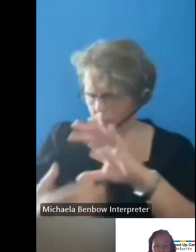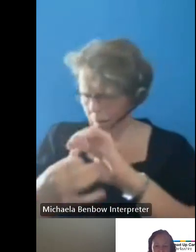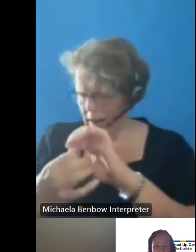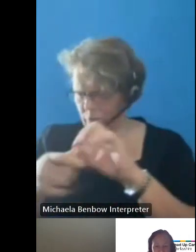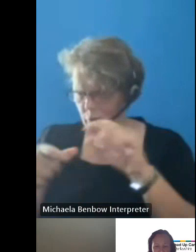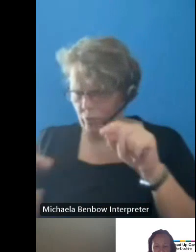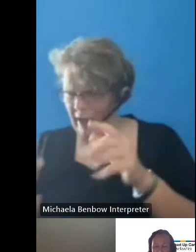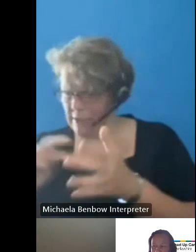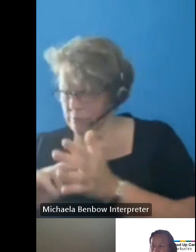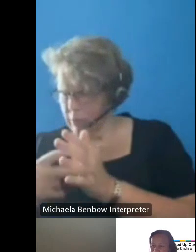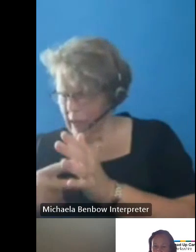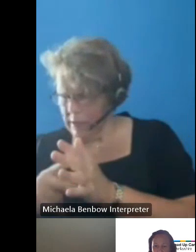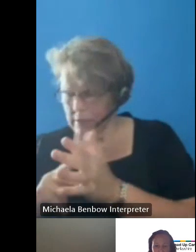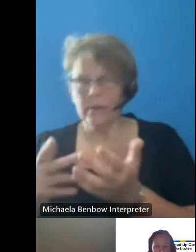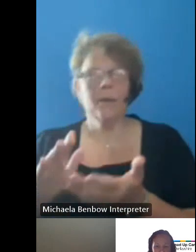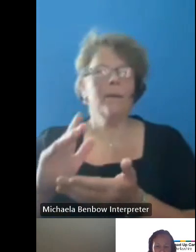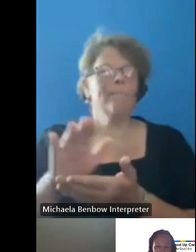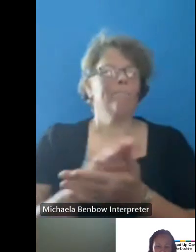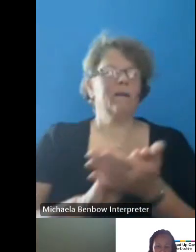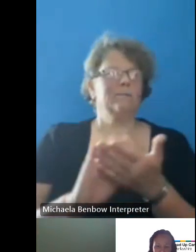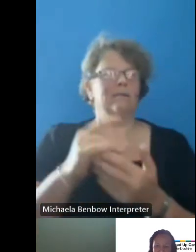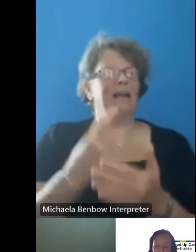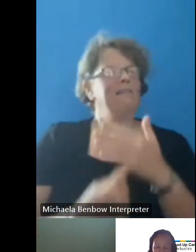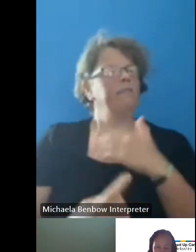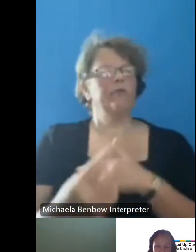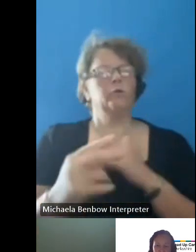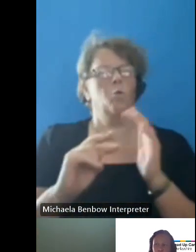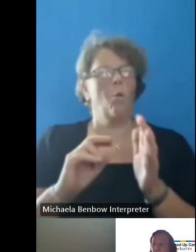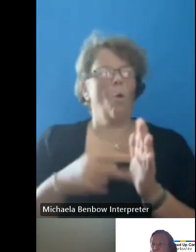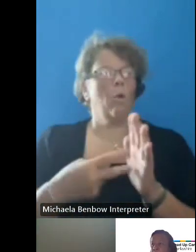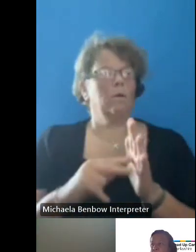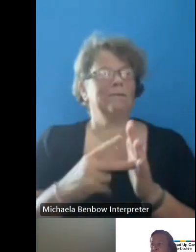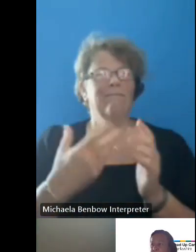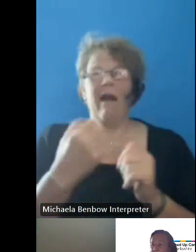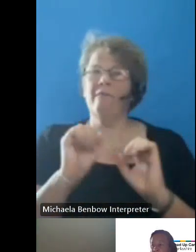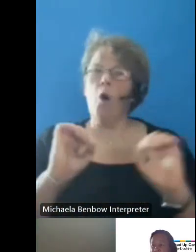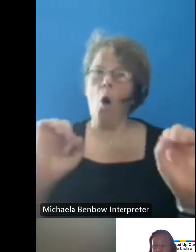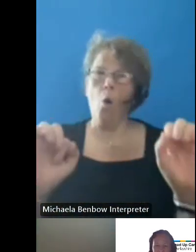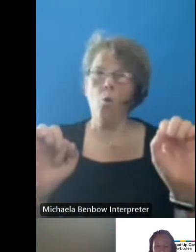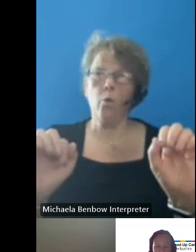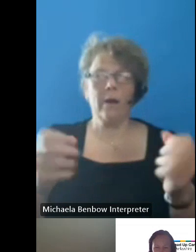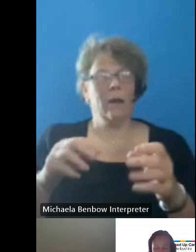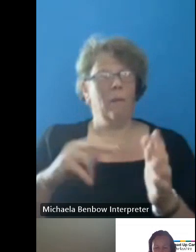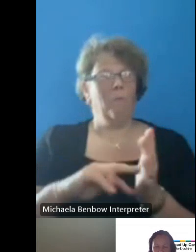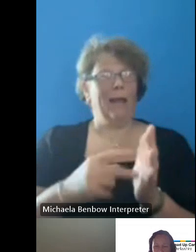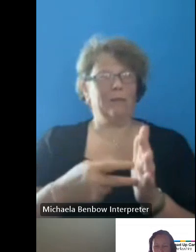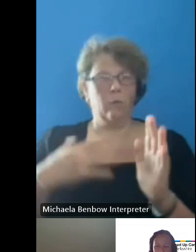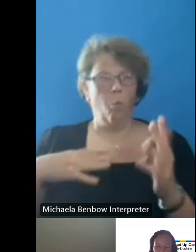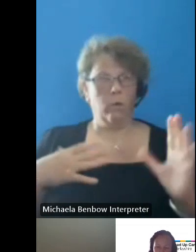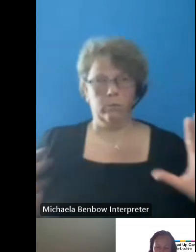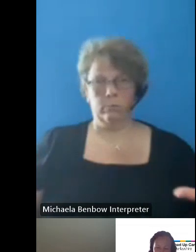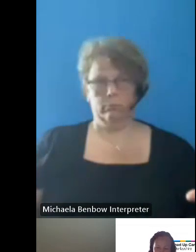individual organisations who indeed have their own plans and strategies, and we've done a lot of work as well to connect those things together. So that's